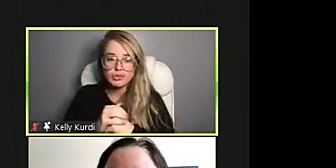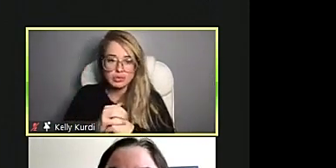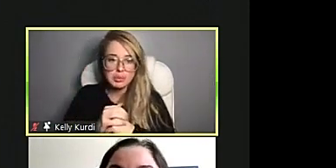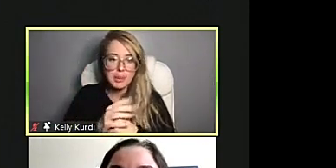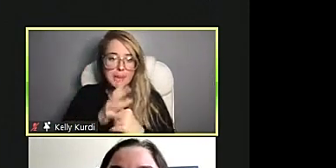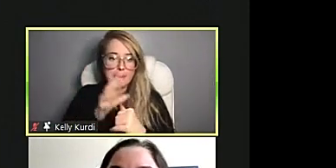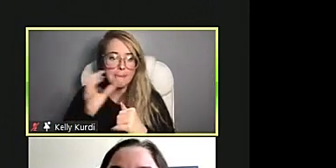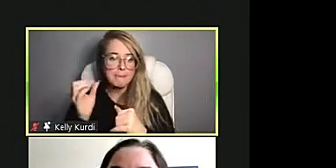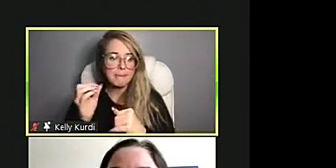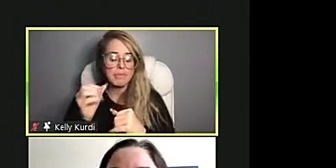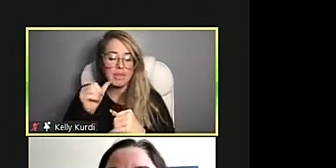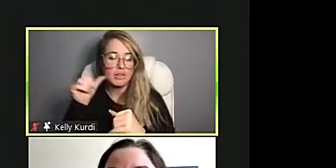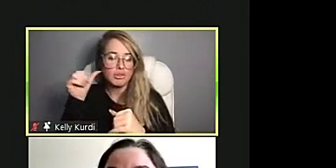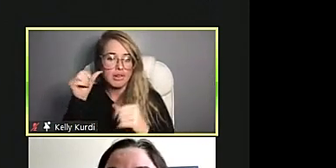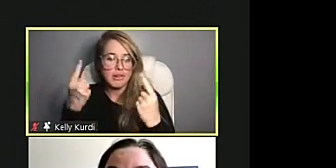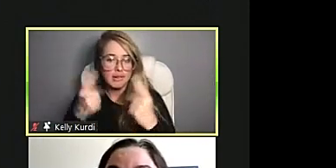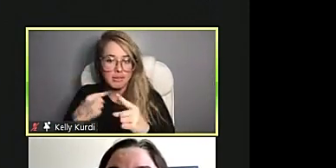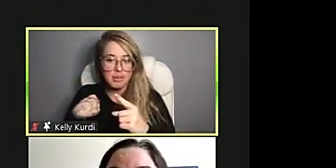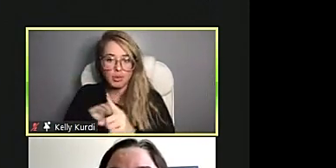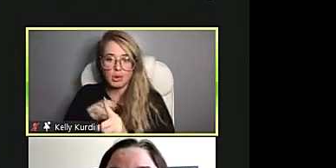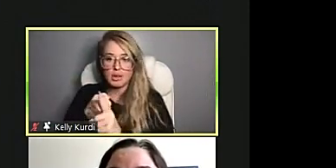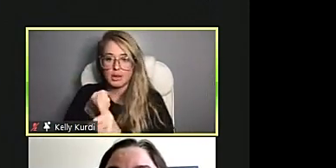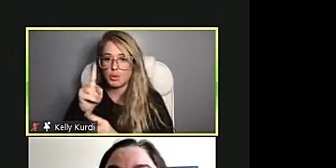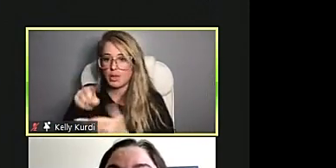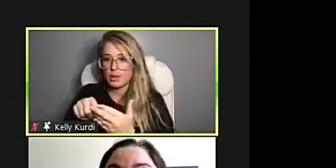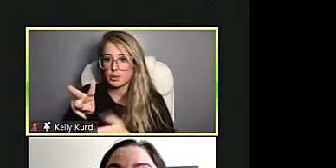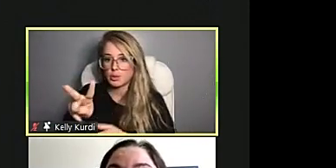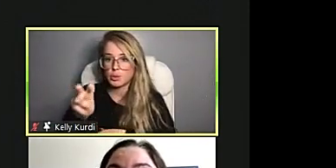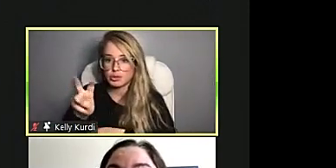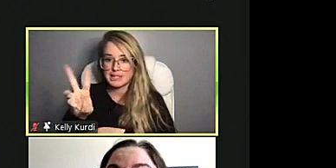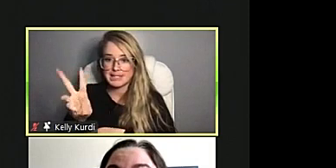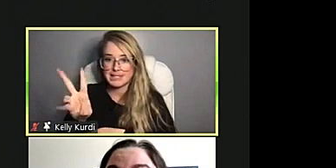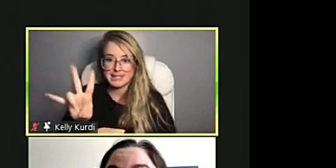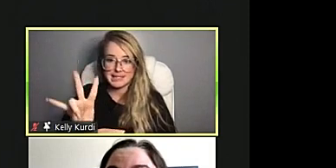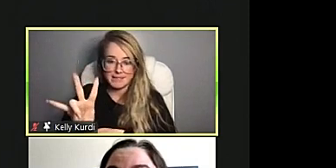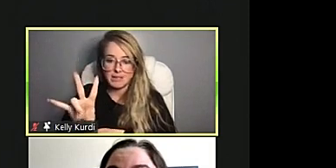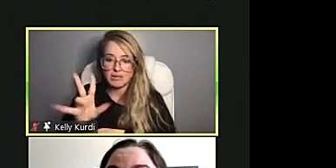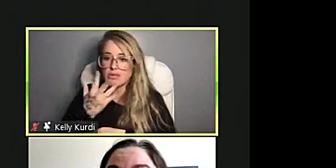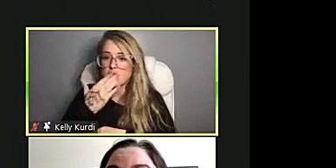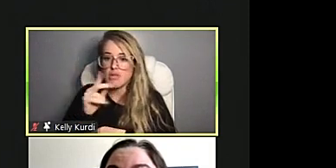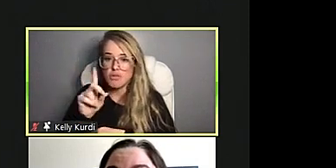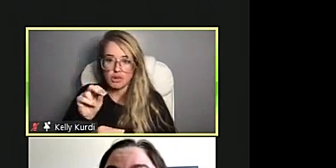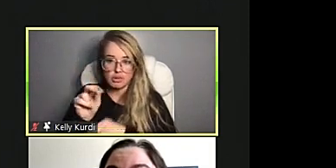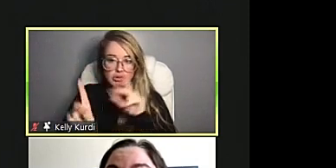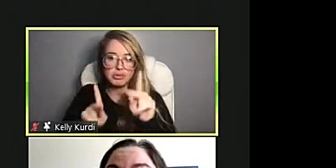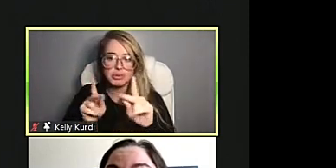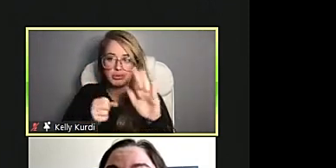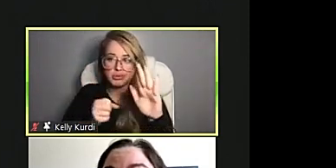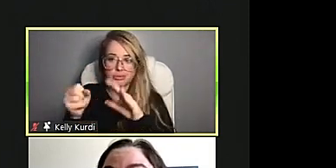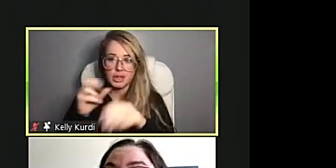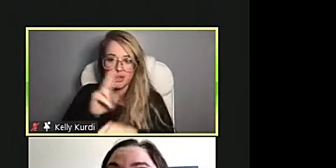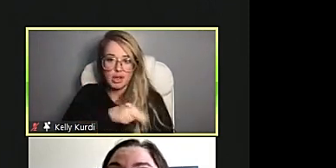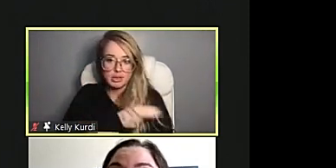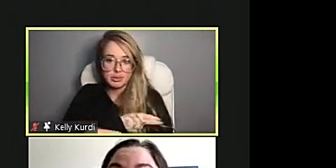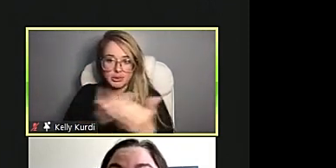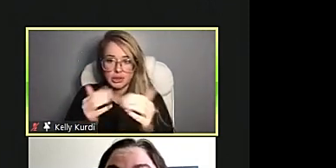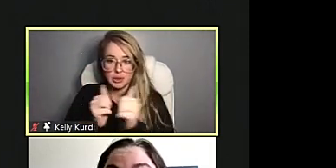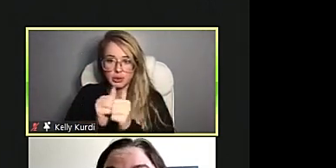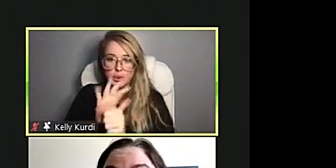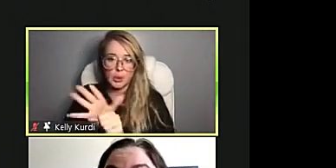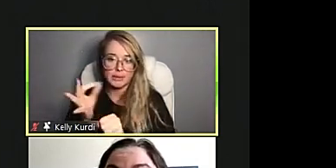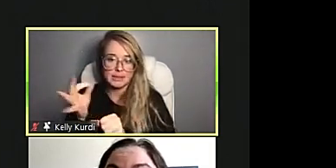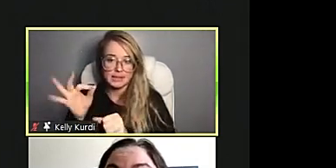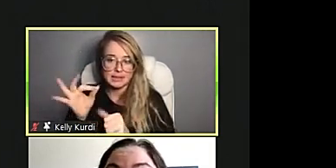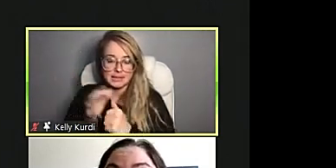And as of yesterday, we were at 1,267 people hospitalized in Colorado with